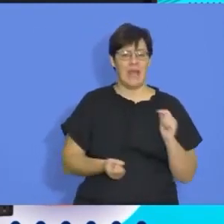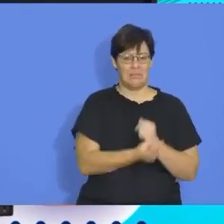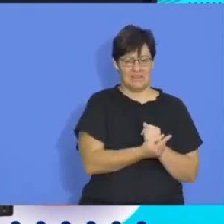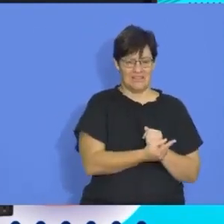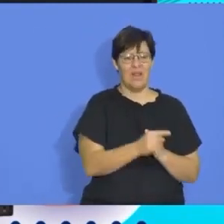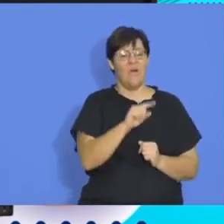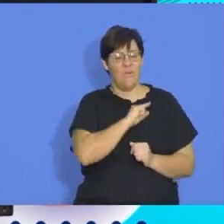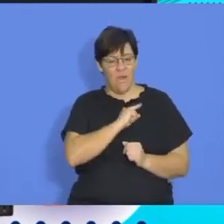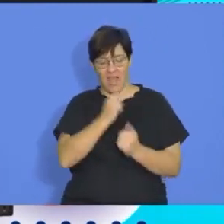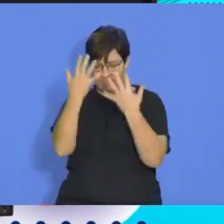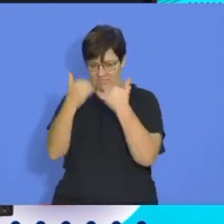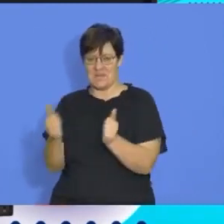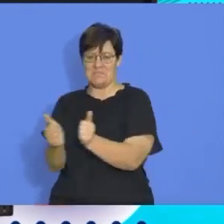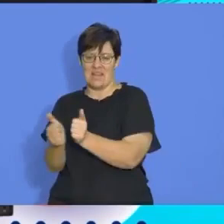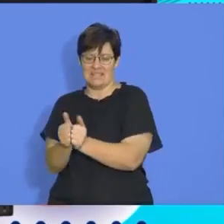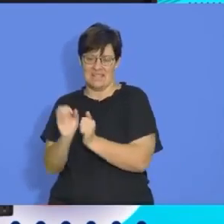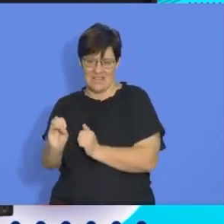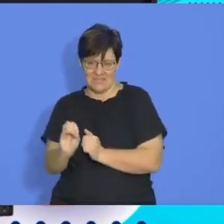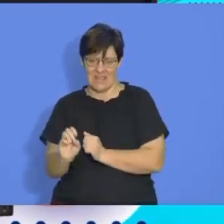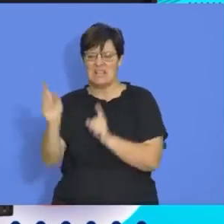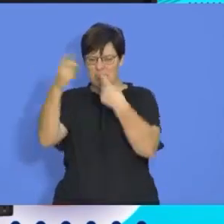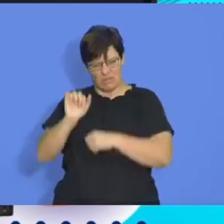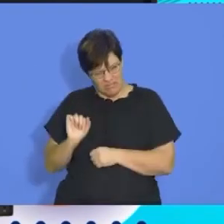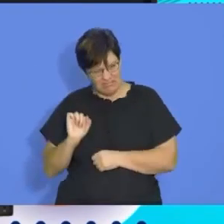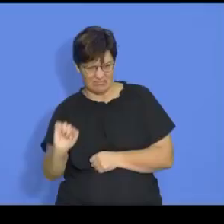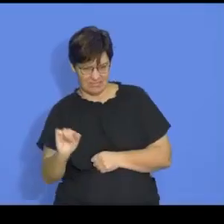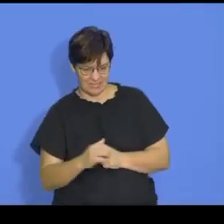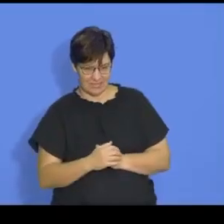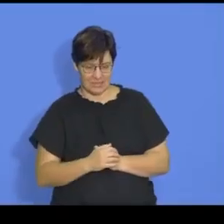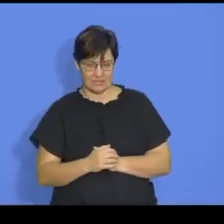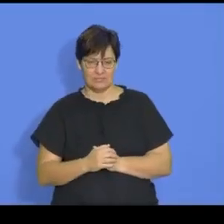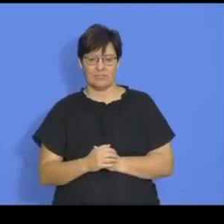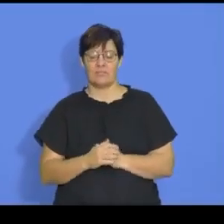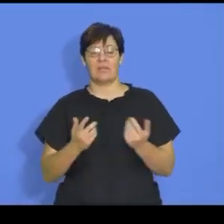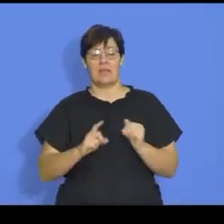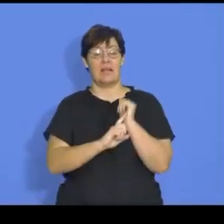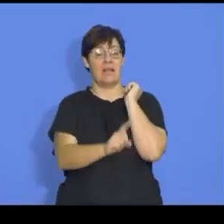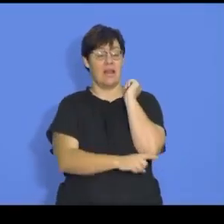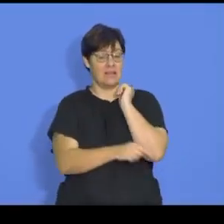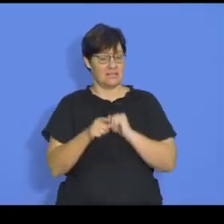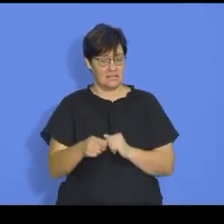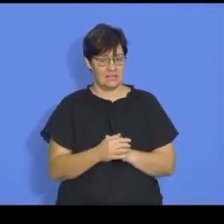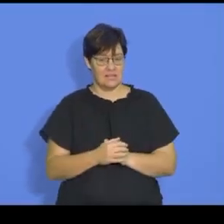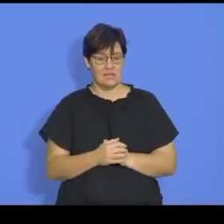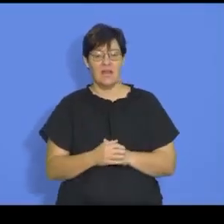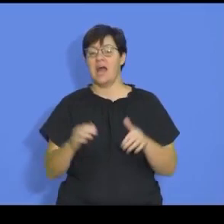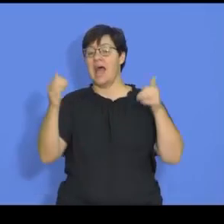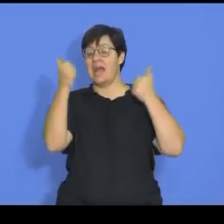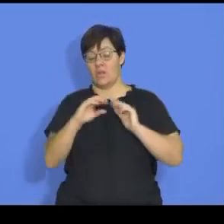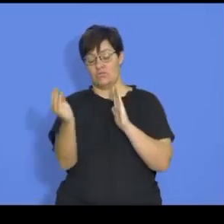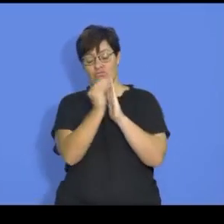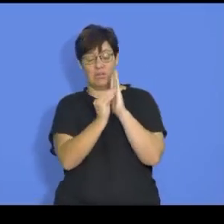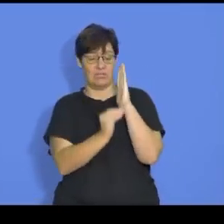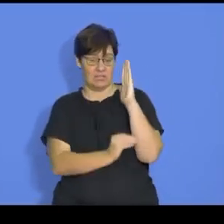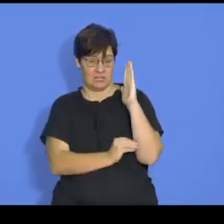across while doing the books of a partnership. Right, and then finally, the last point in terms of